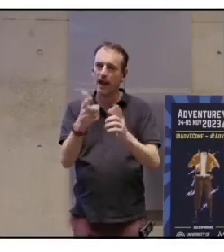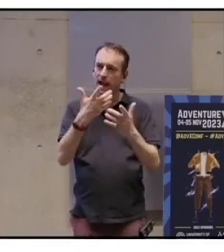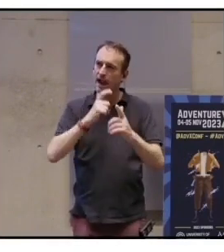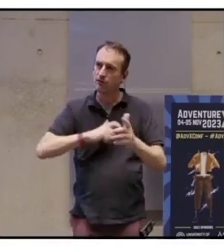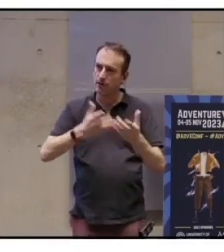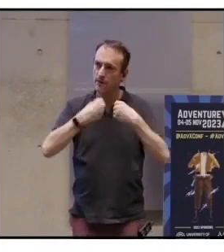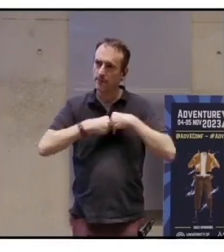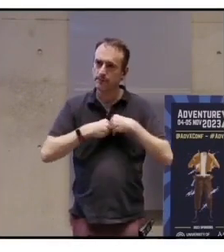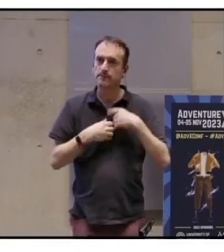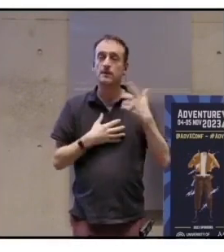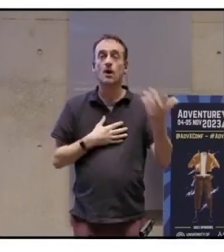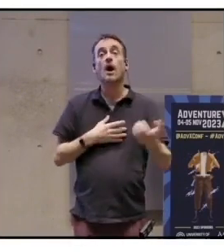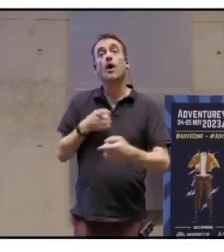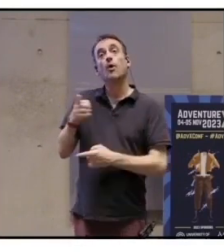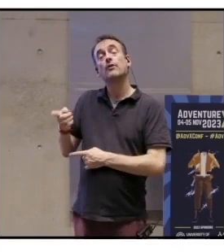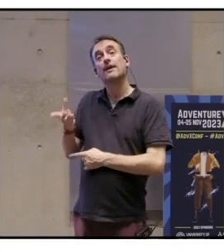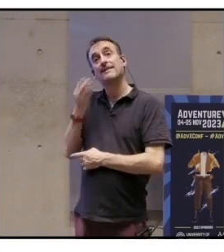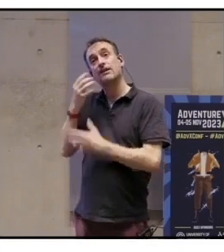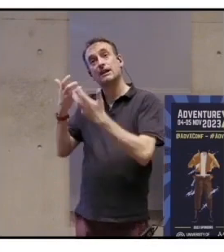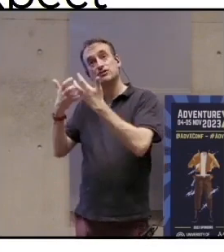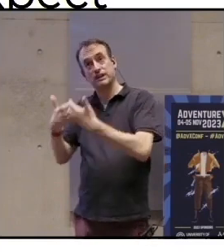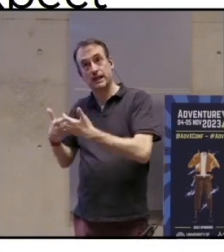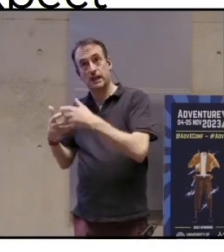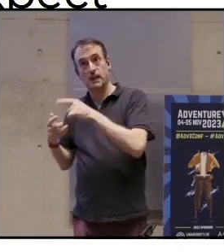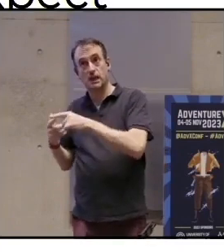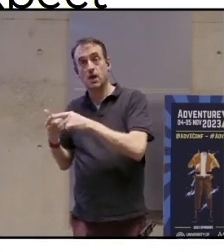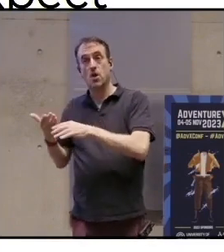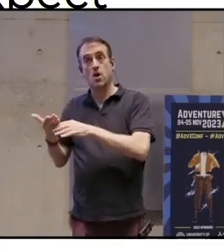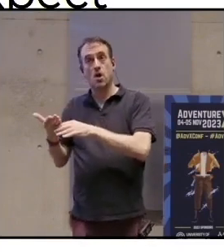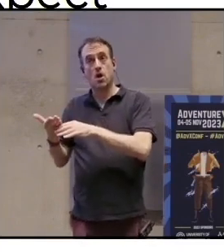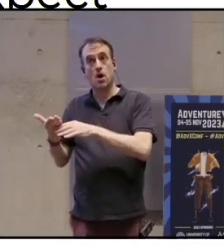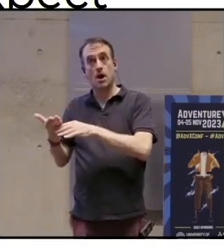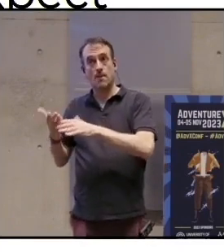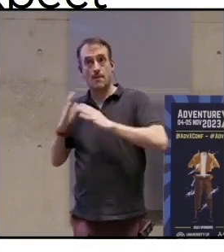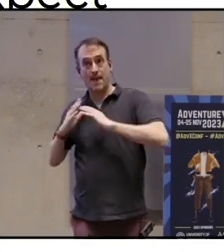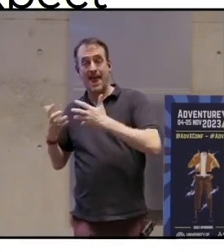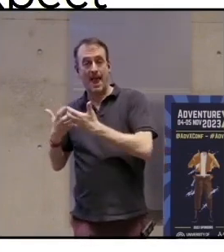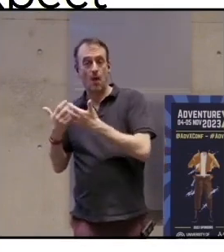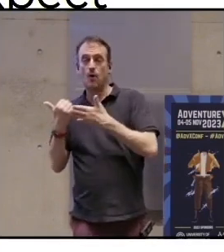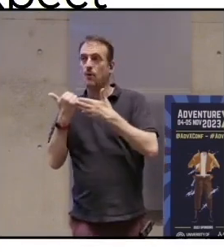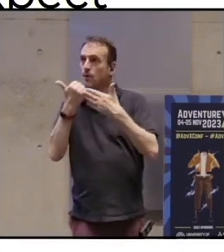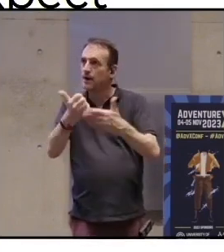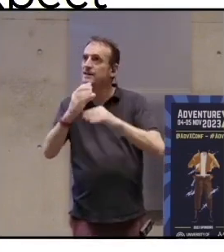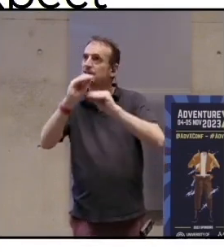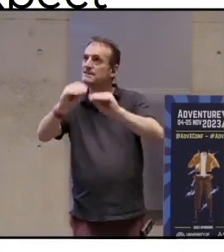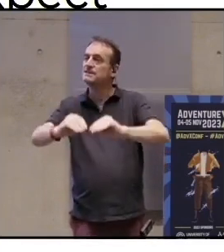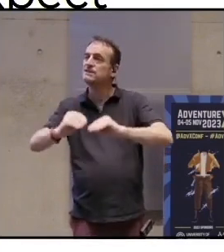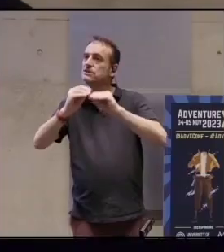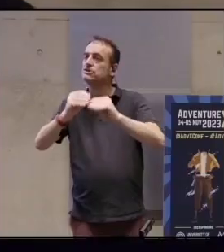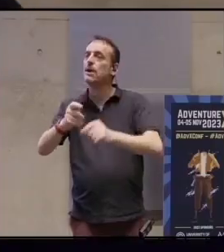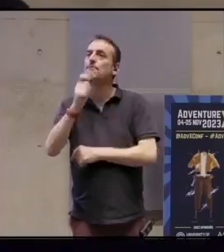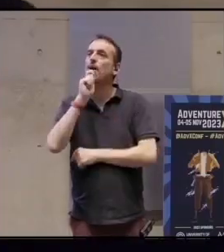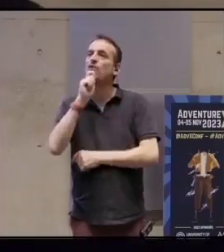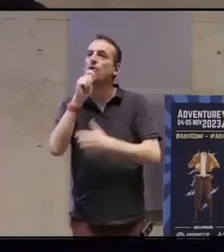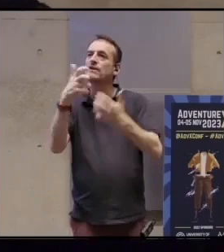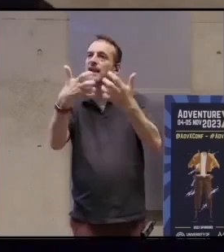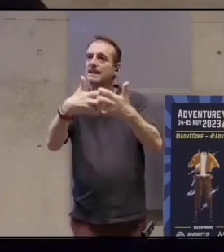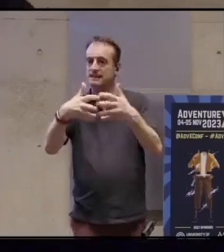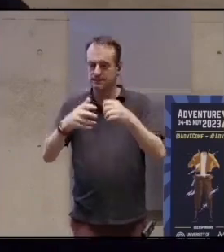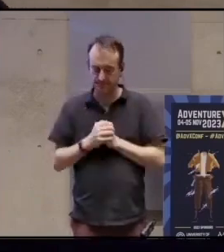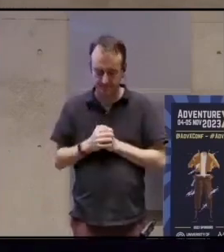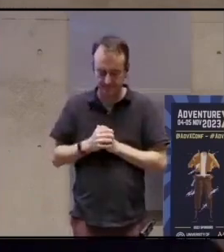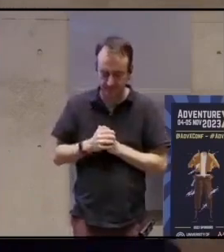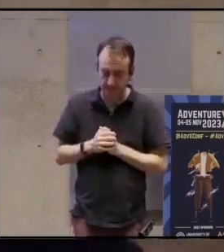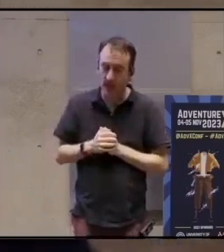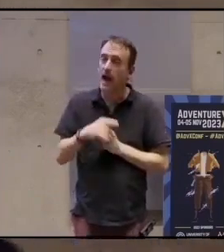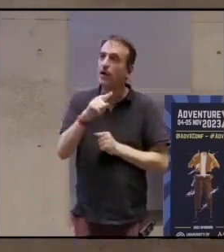little bit of mic technique during their onboarding. And do what you have just gotten now, tell them what to expect. Tell